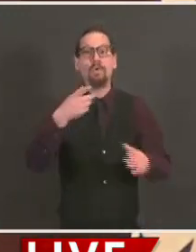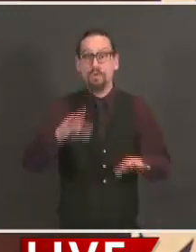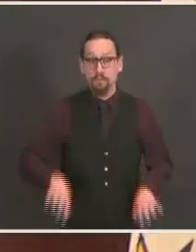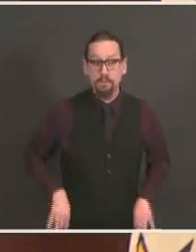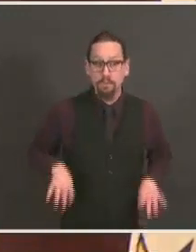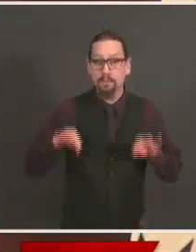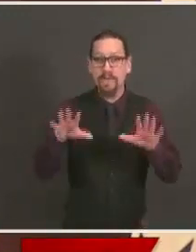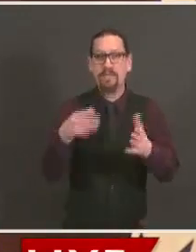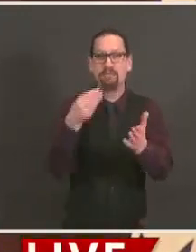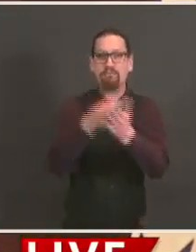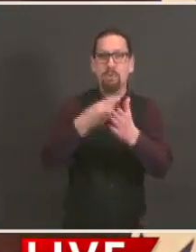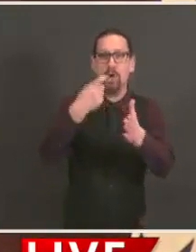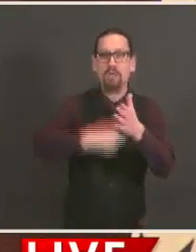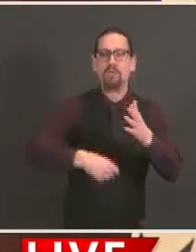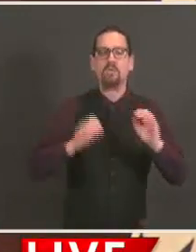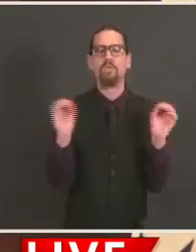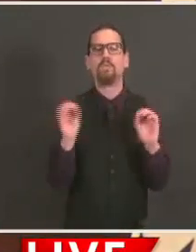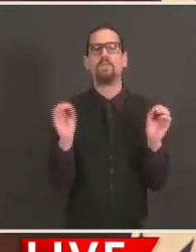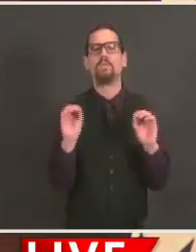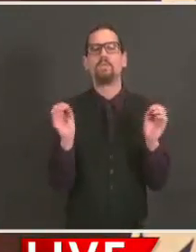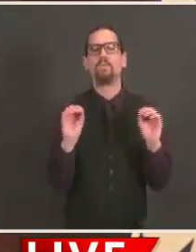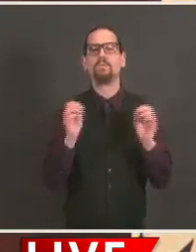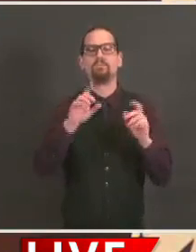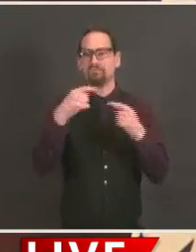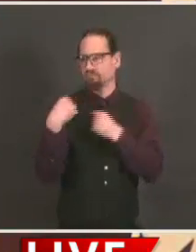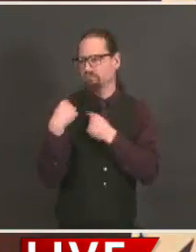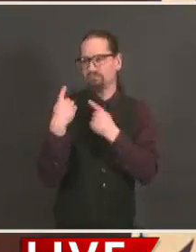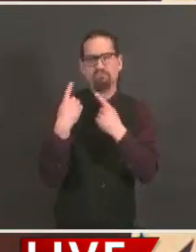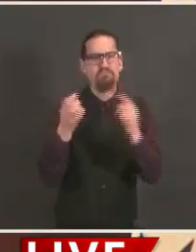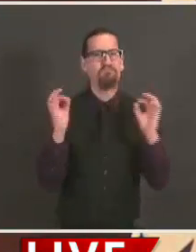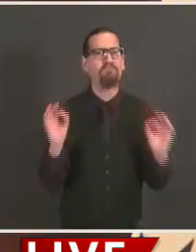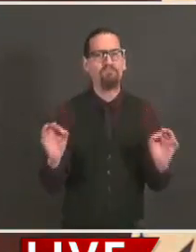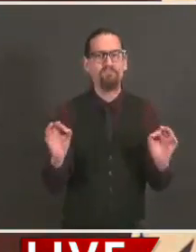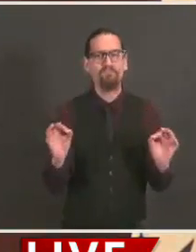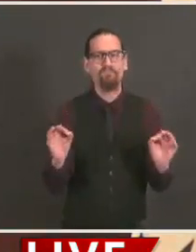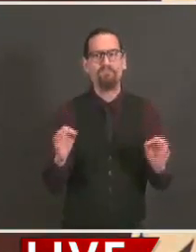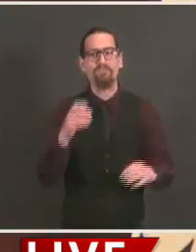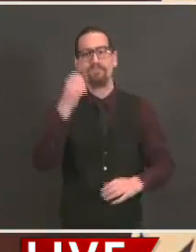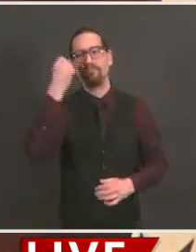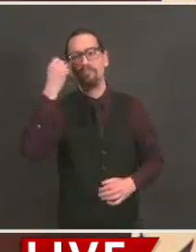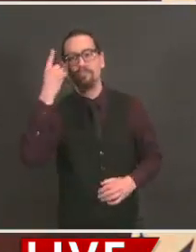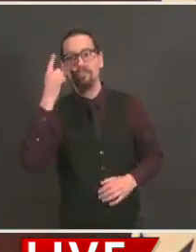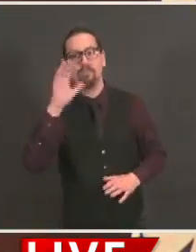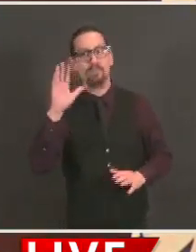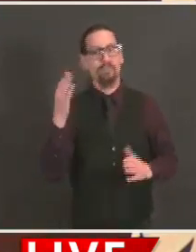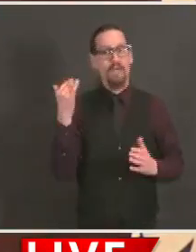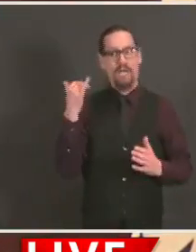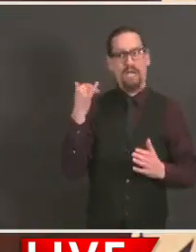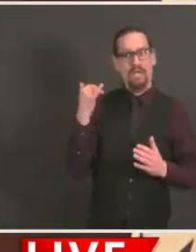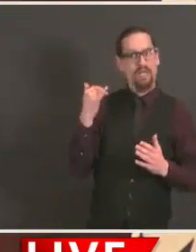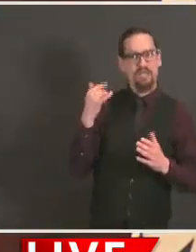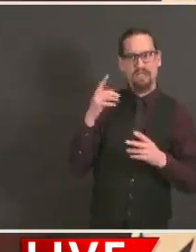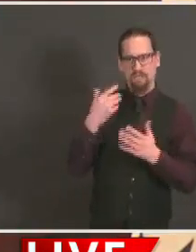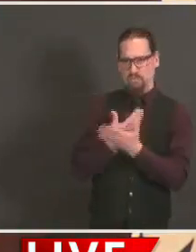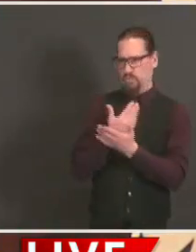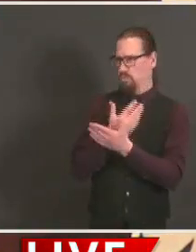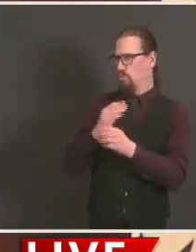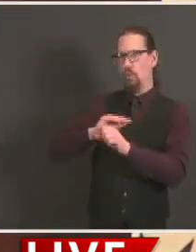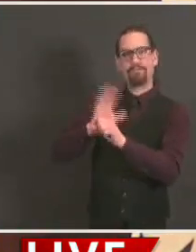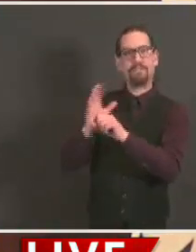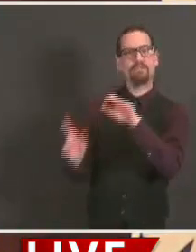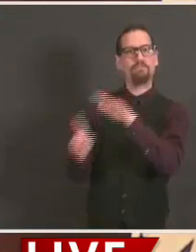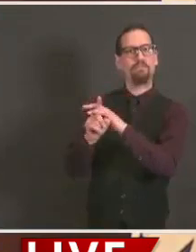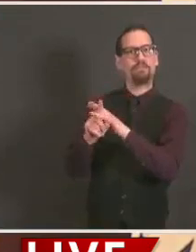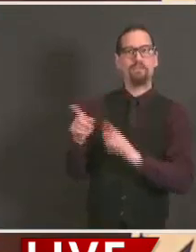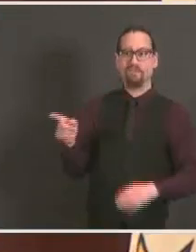than ever, particularly with the potential for the new strains of COVID-19 in